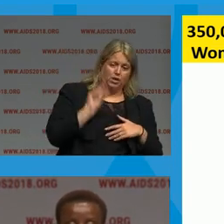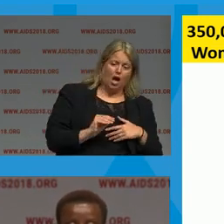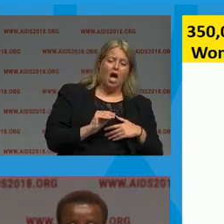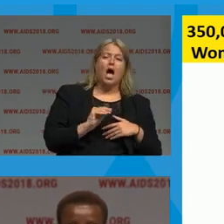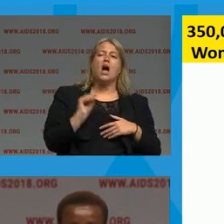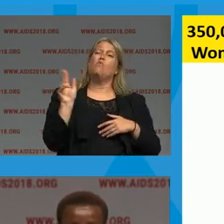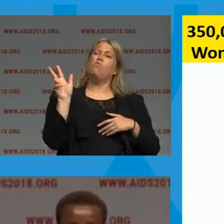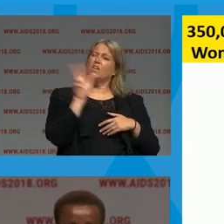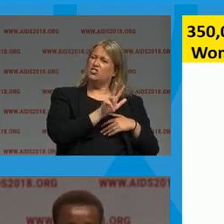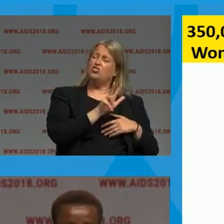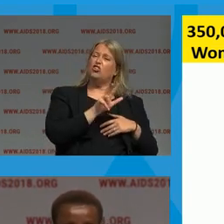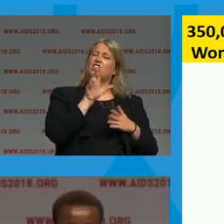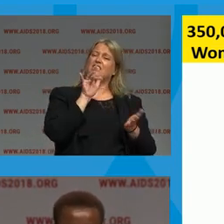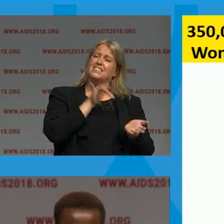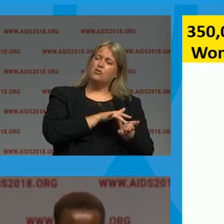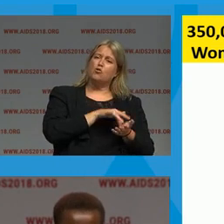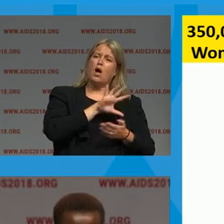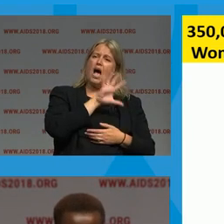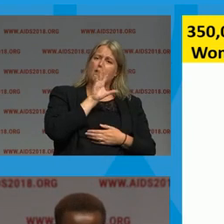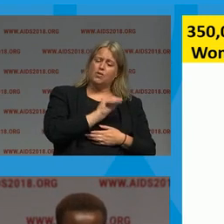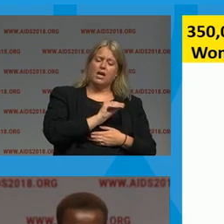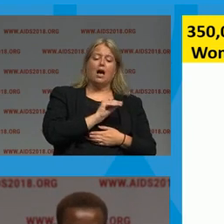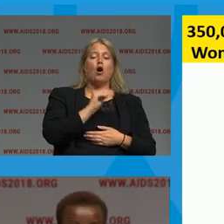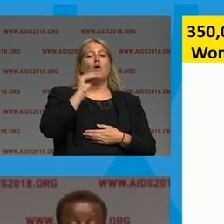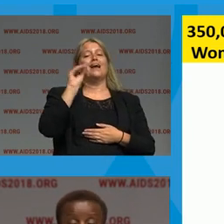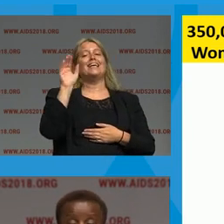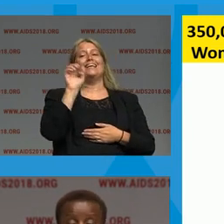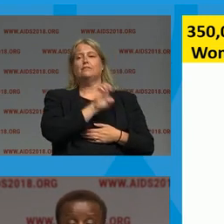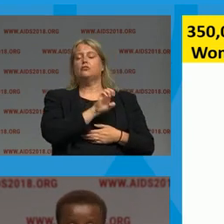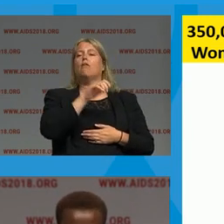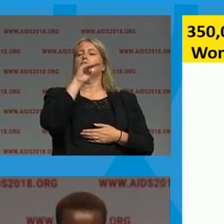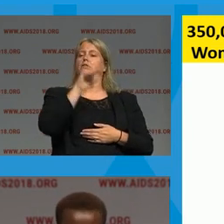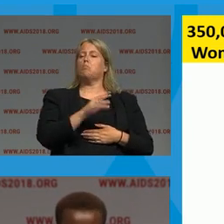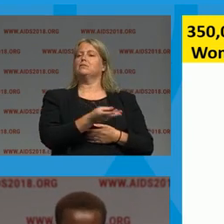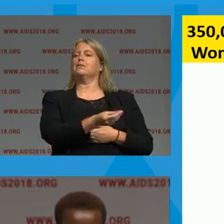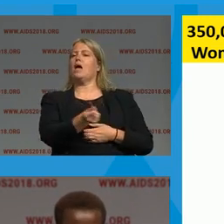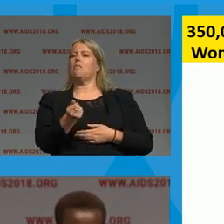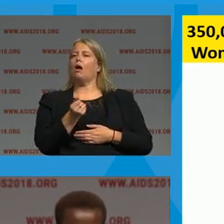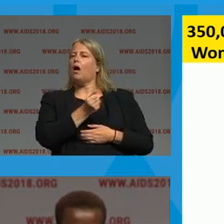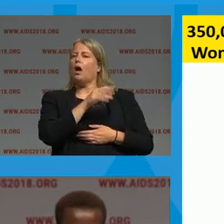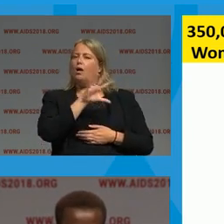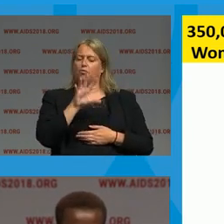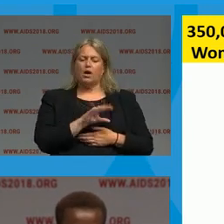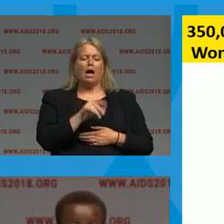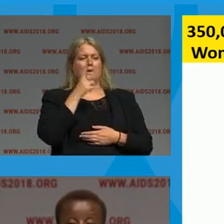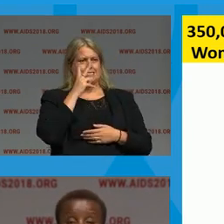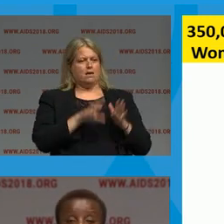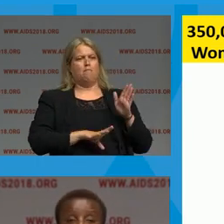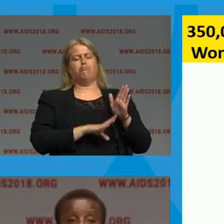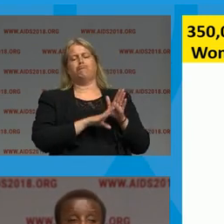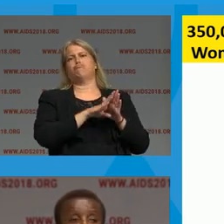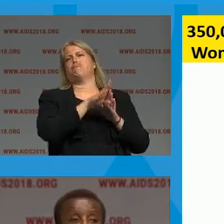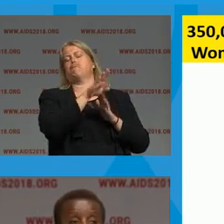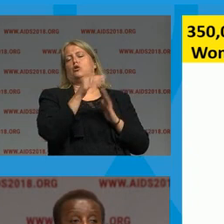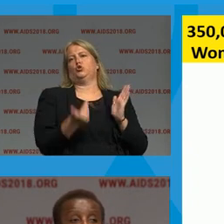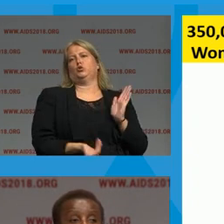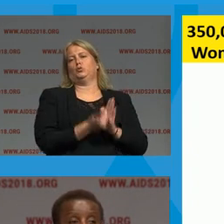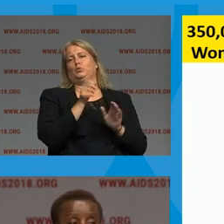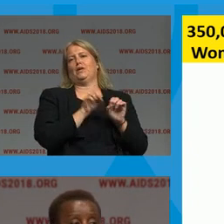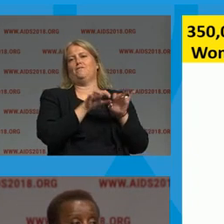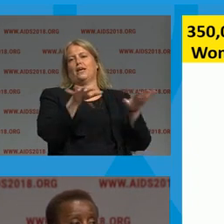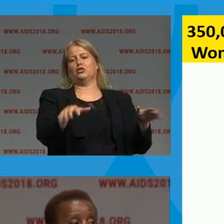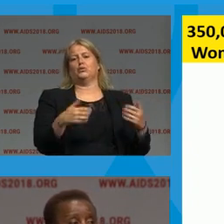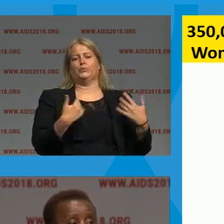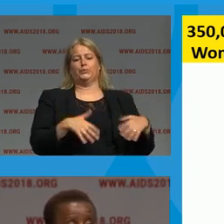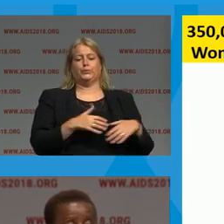Central Africa, Eastern and Sub-Saharan Africa, you see the highest numbers of new infections. These are driven in many